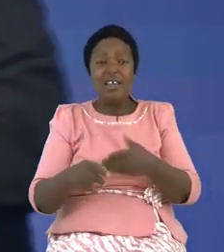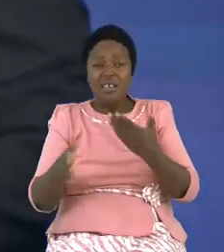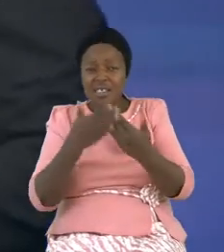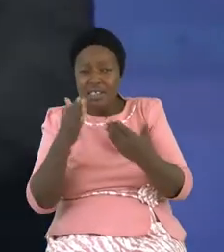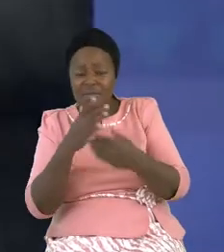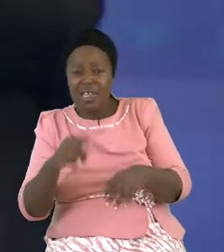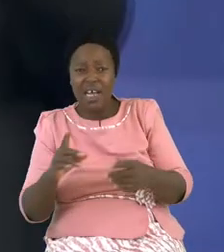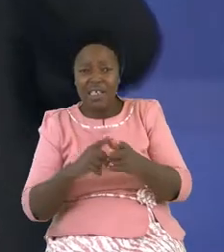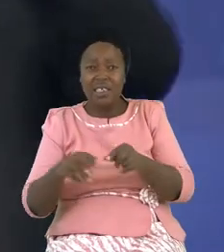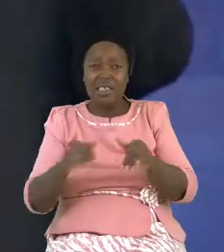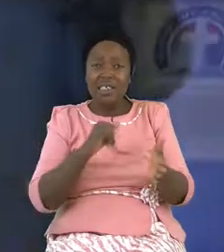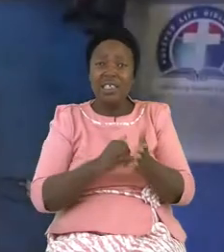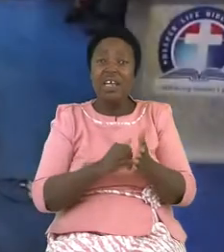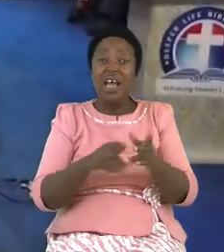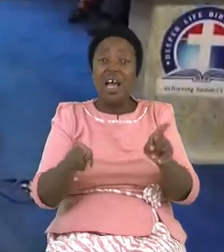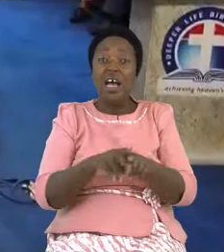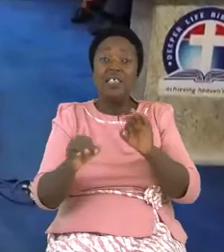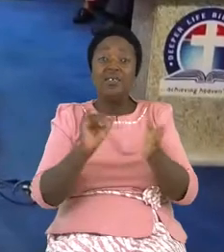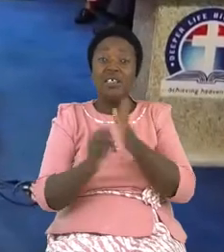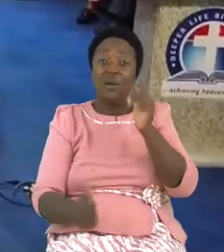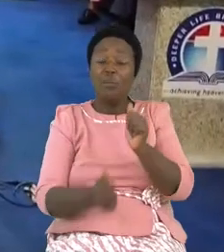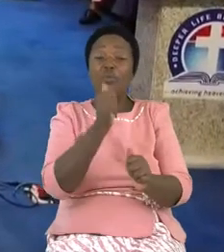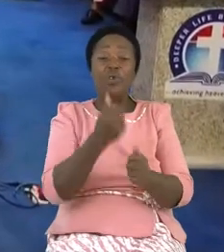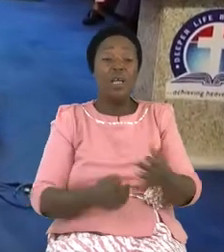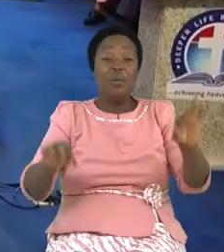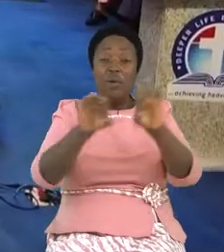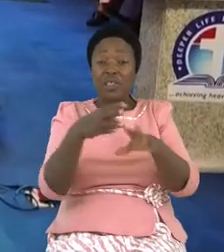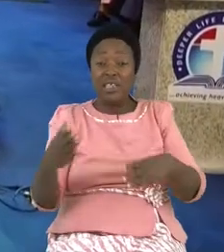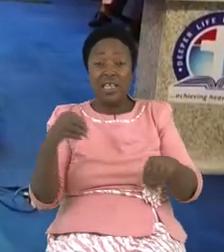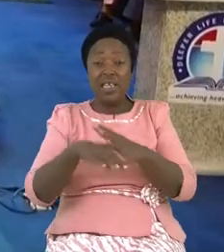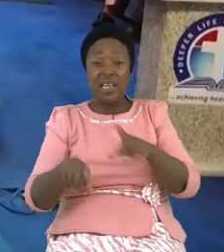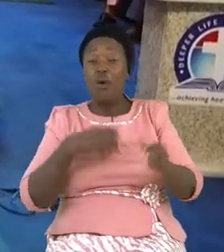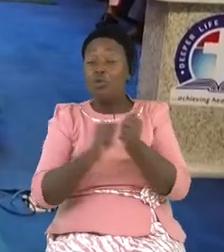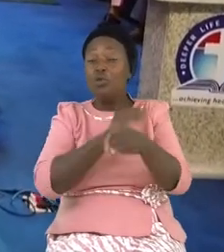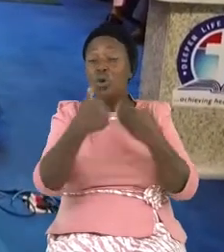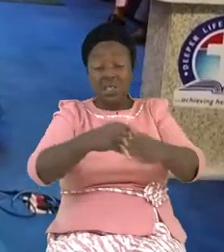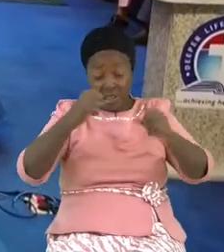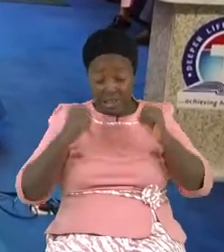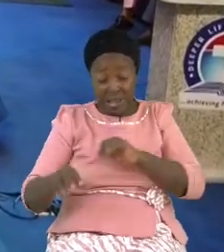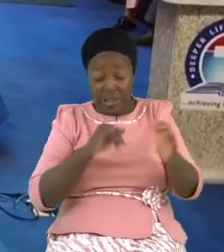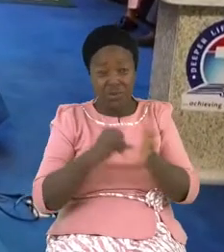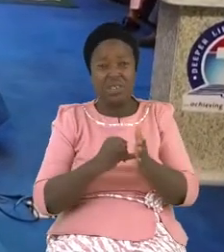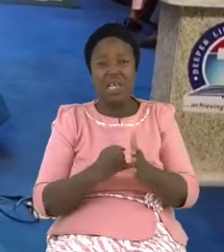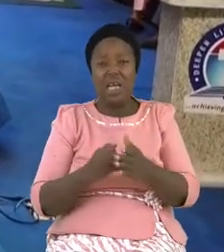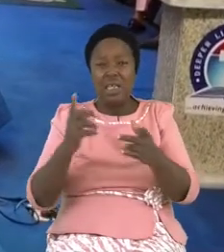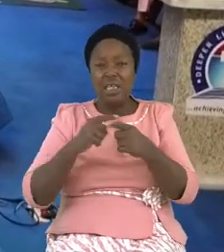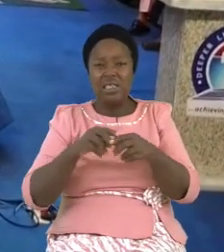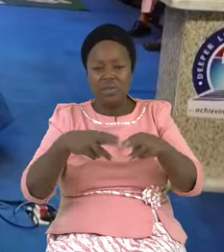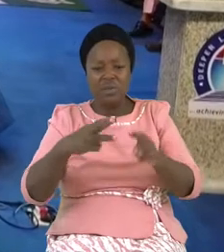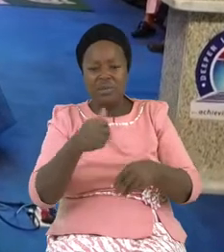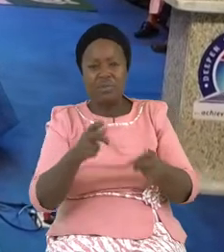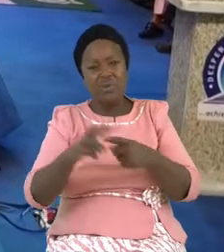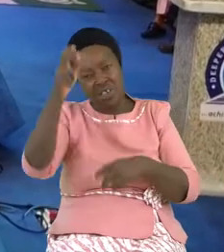if this was the most important thing in life. And now they are sold to the devil. Now, if you are coming to